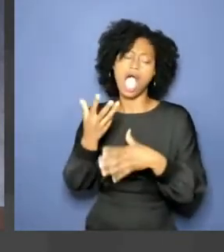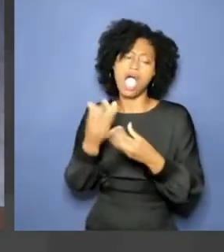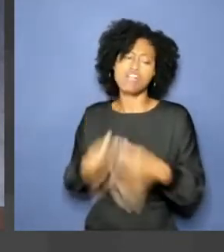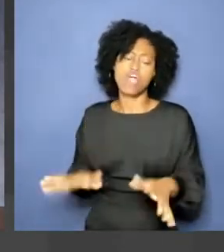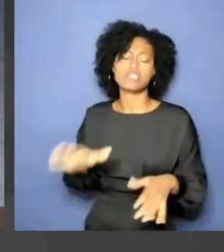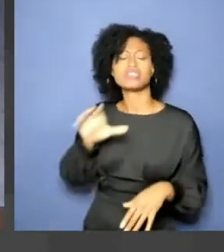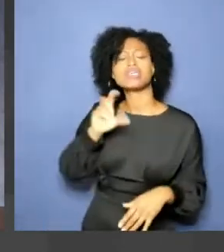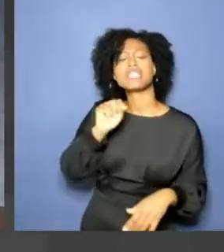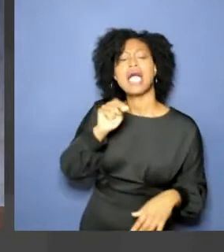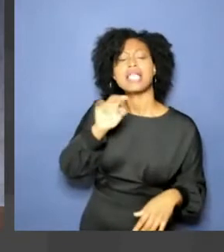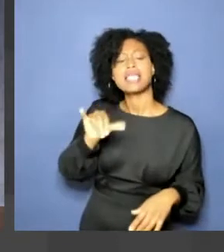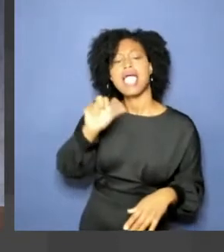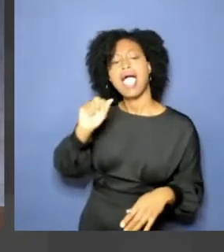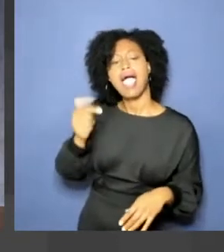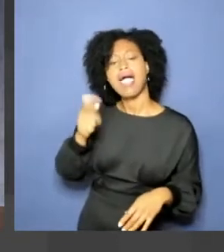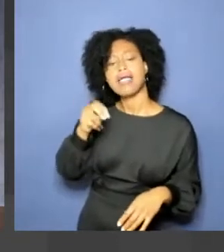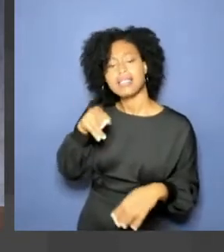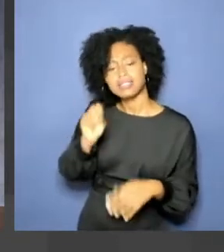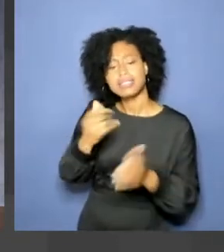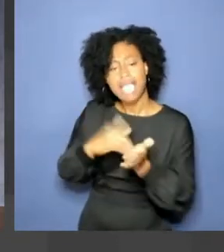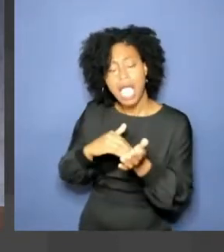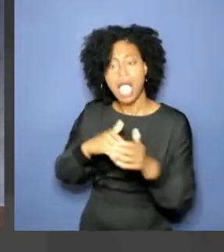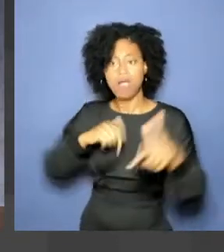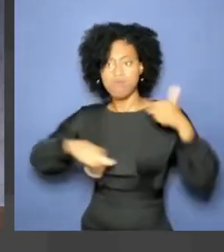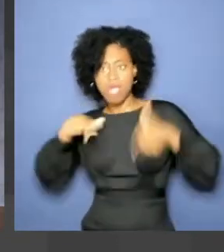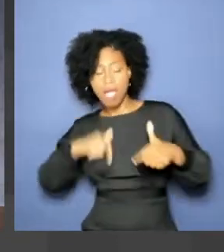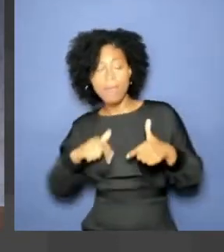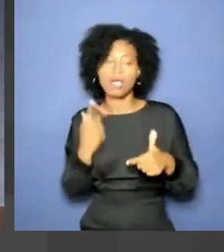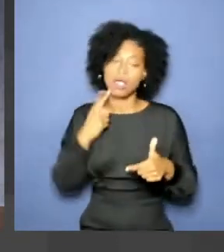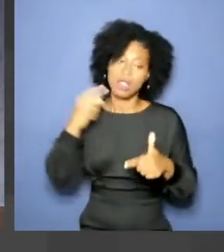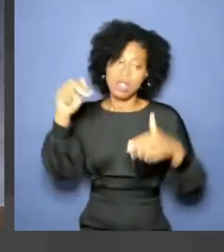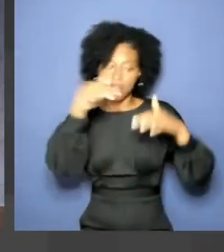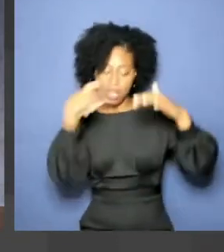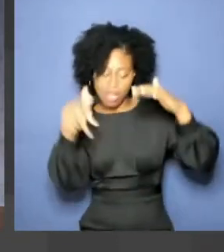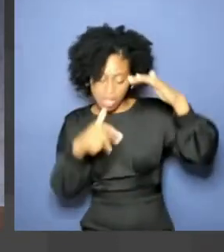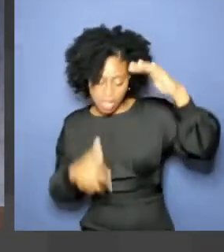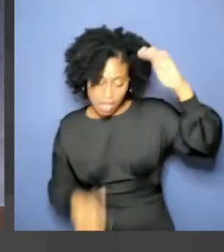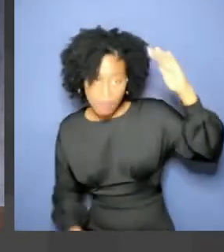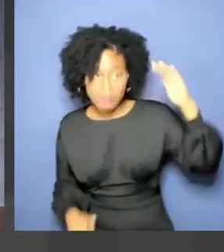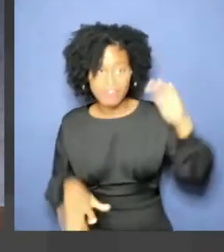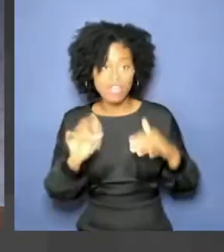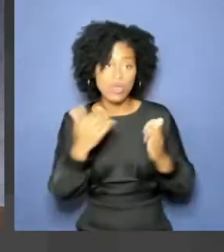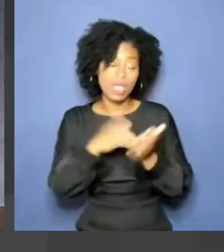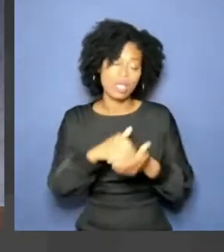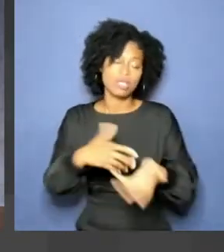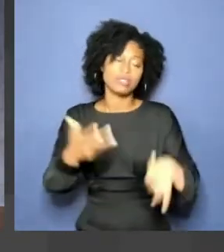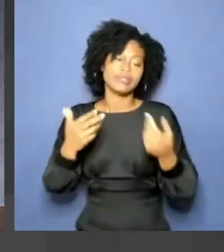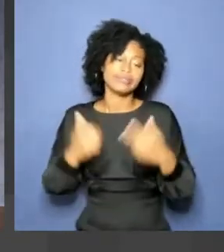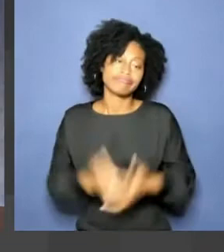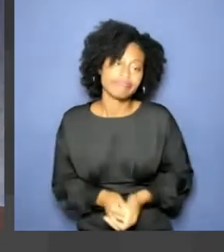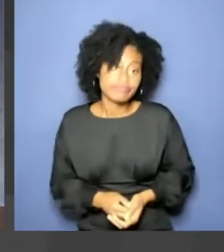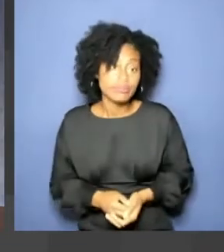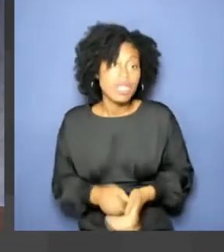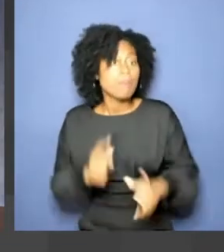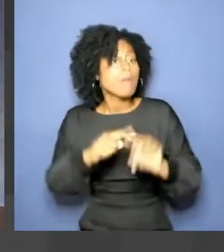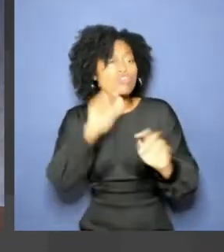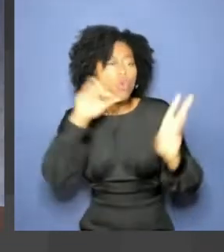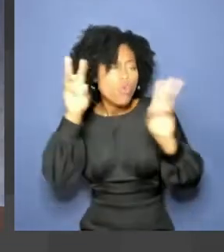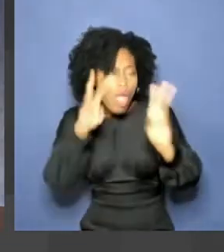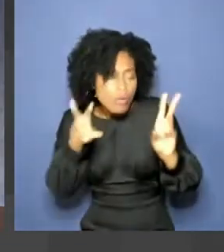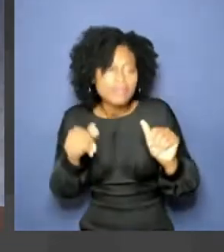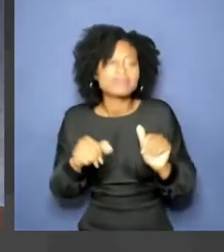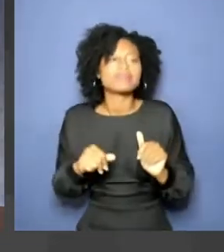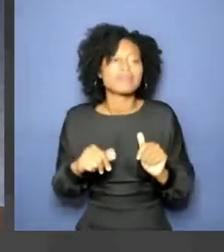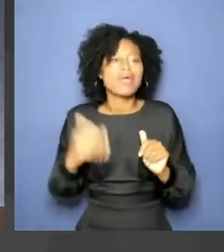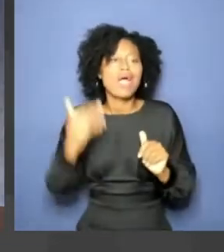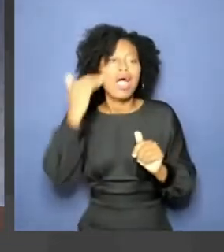retraced my steps, and now I'll have to go all the way back down there. Oh, I'm sorry about that. But don't worry. I know